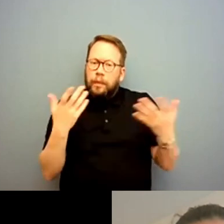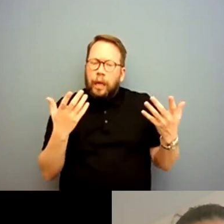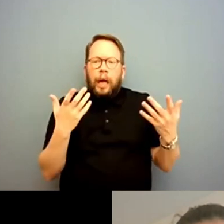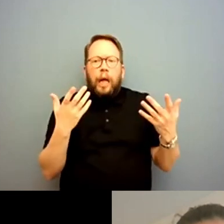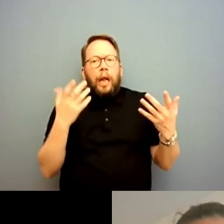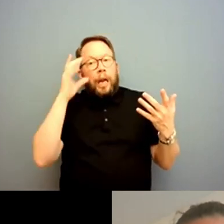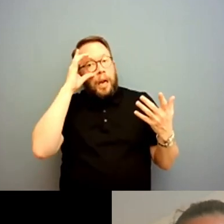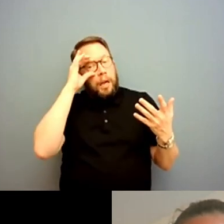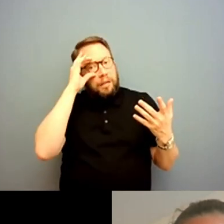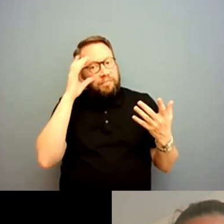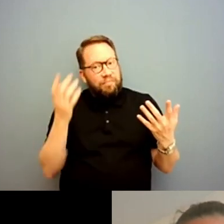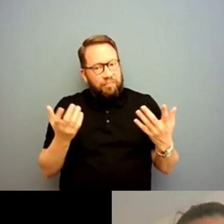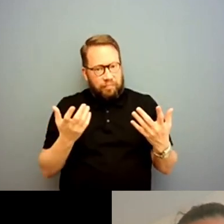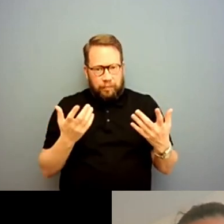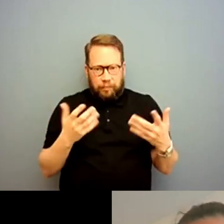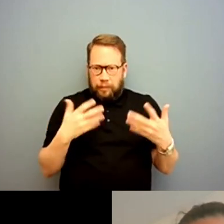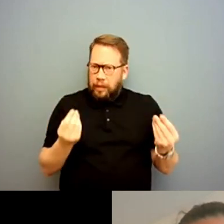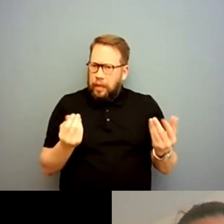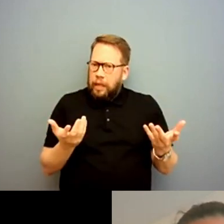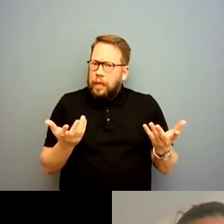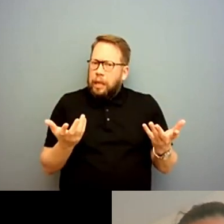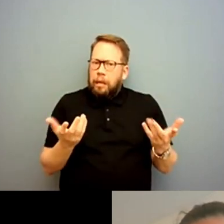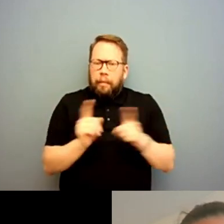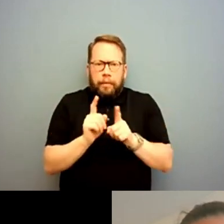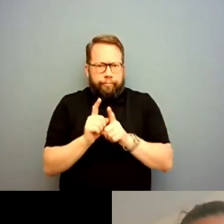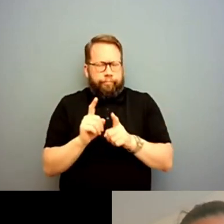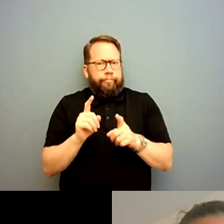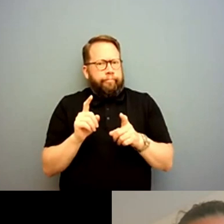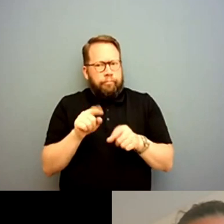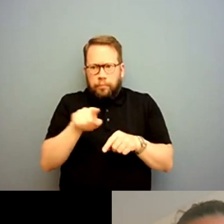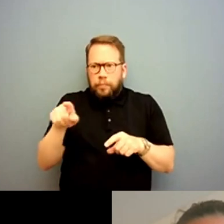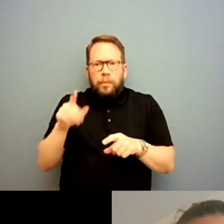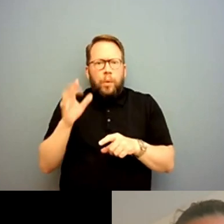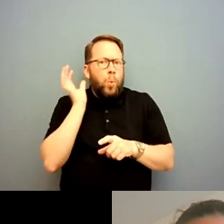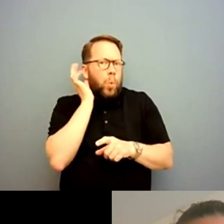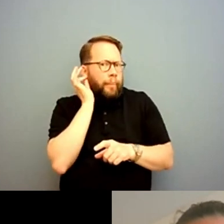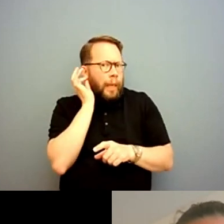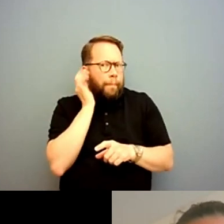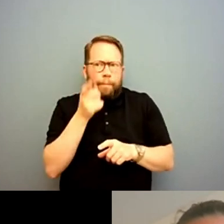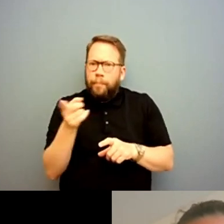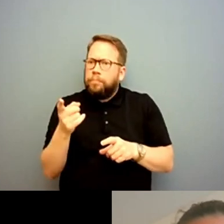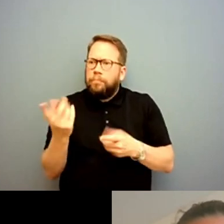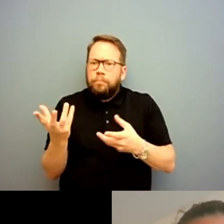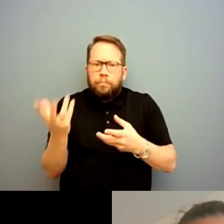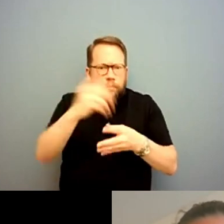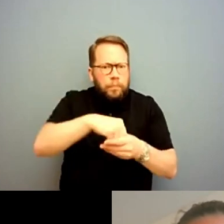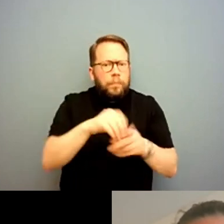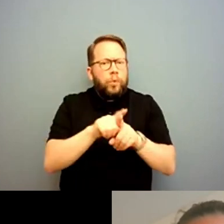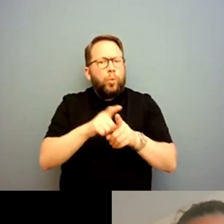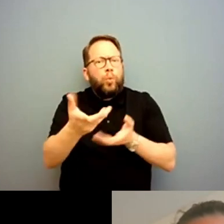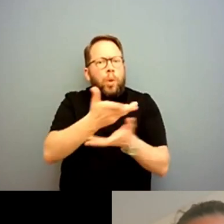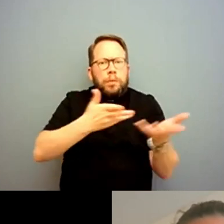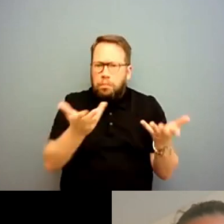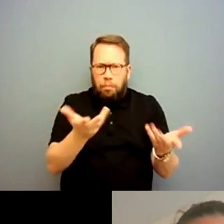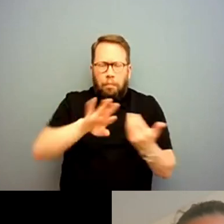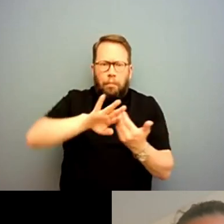to mop up all of the caring duties of the past? Not thinking that, well, actually, that was quite discriminatory when